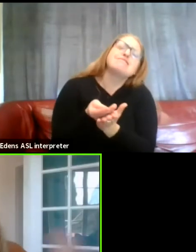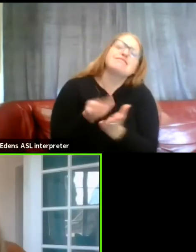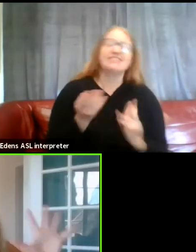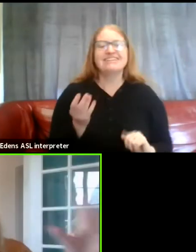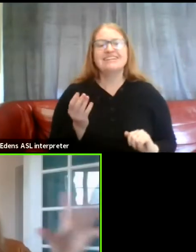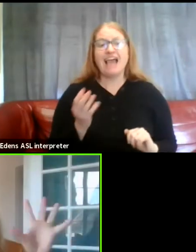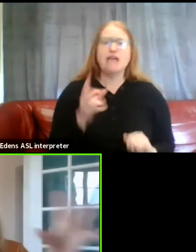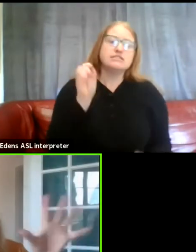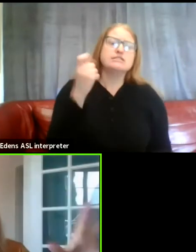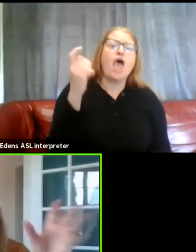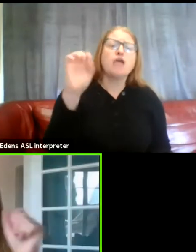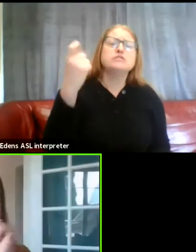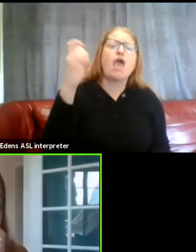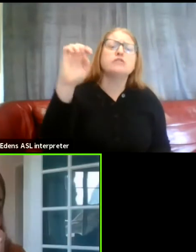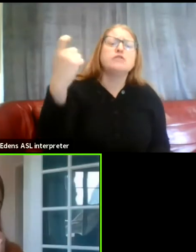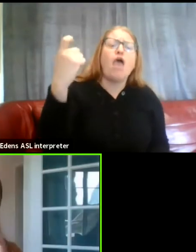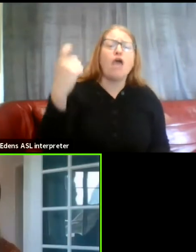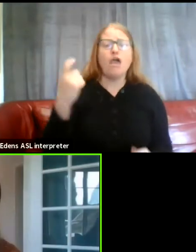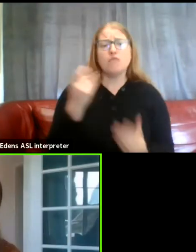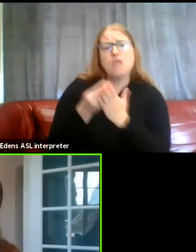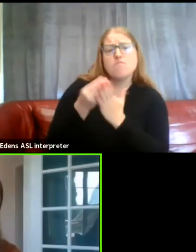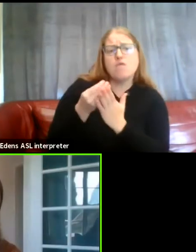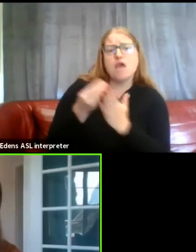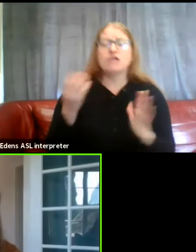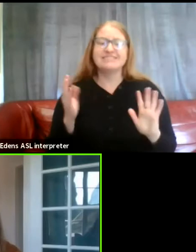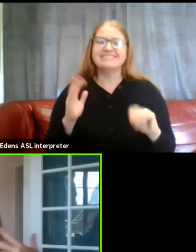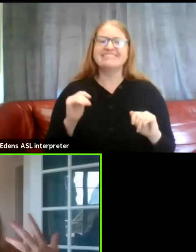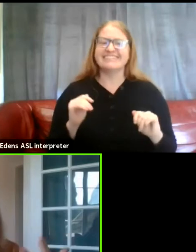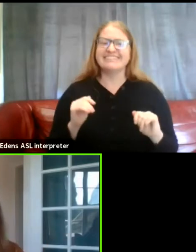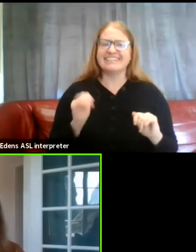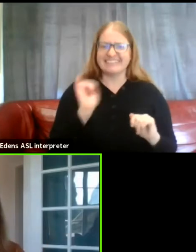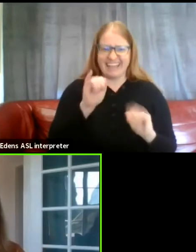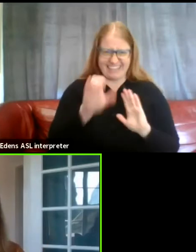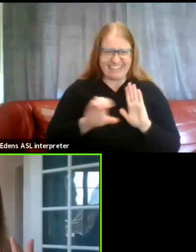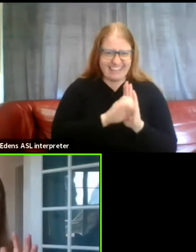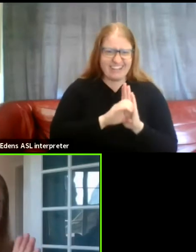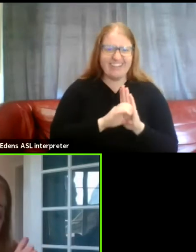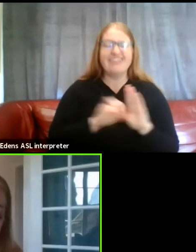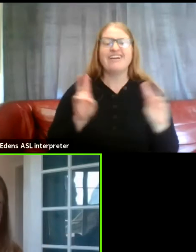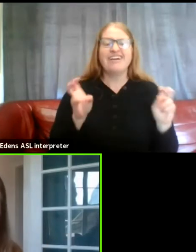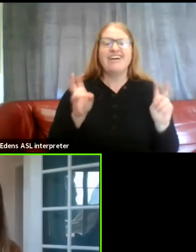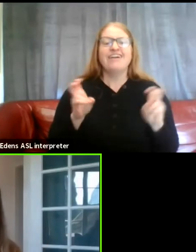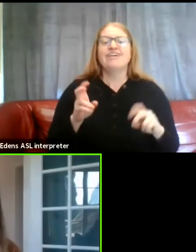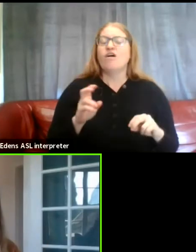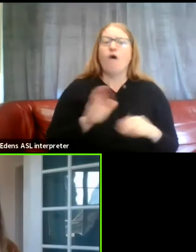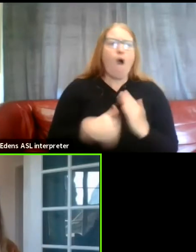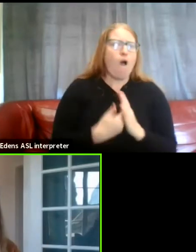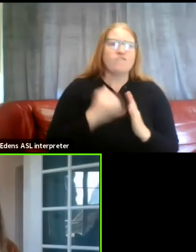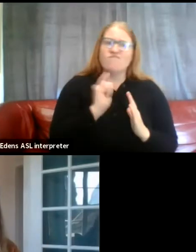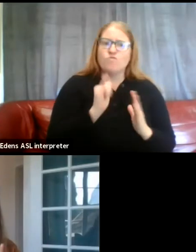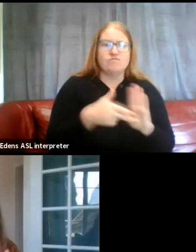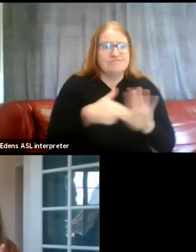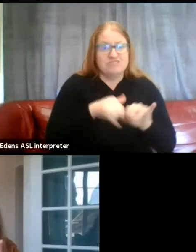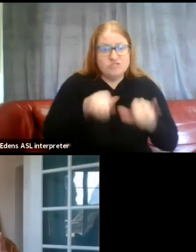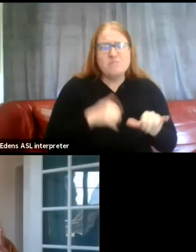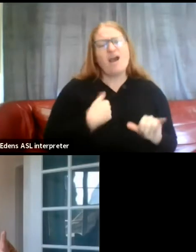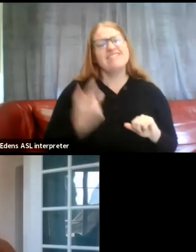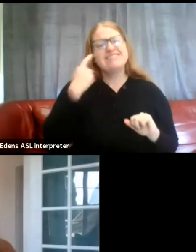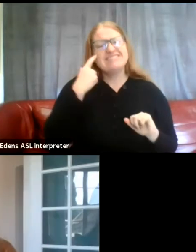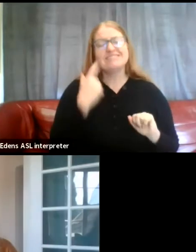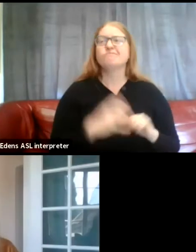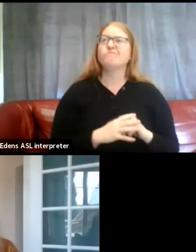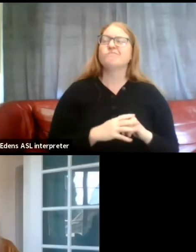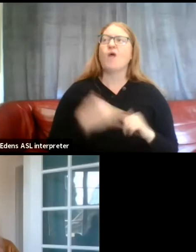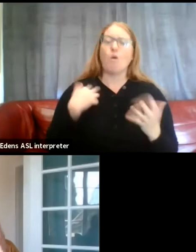And sex, money. So it's like there's these, all of these stereotypes are, so I think that I want to